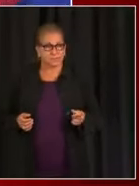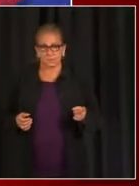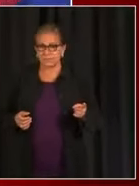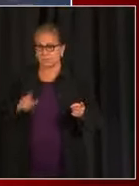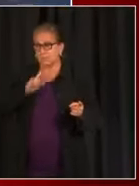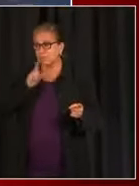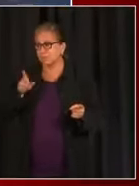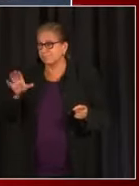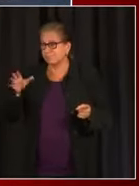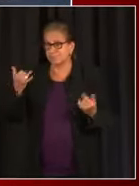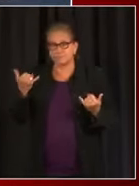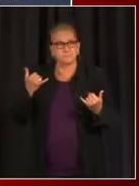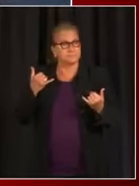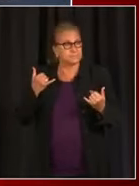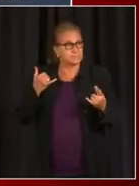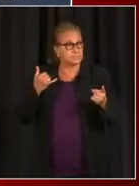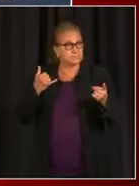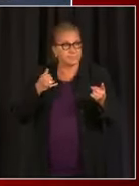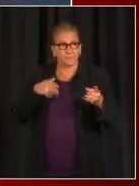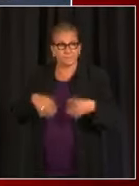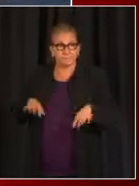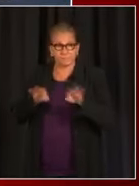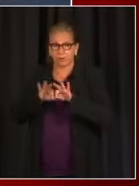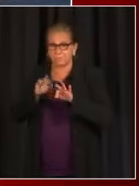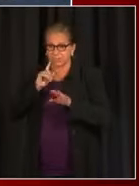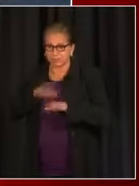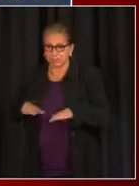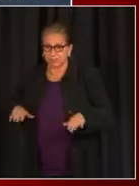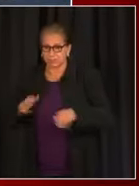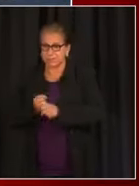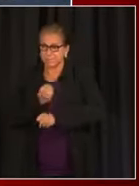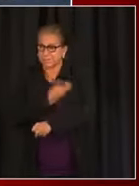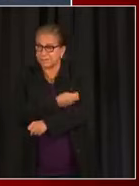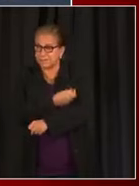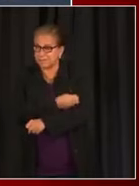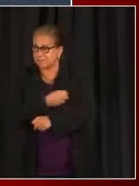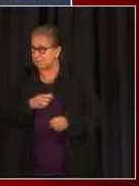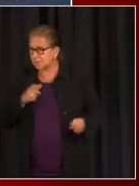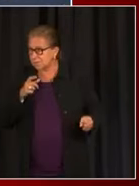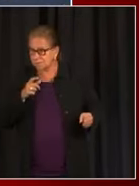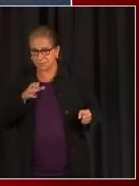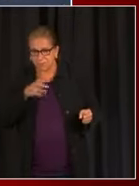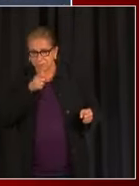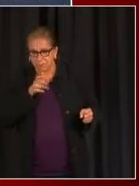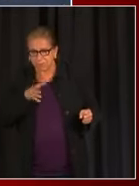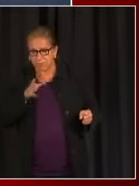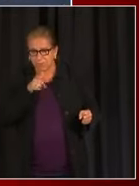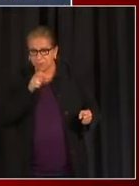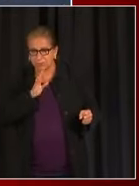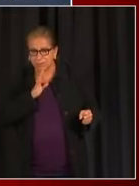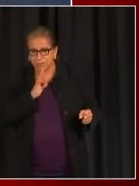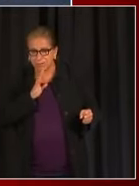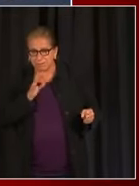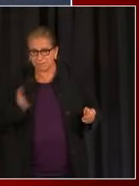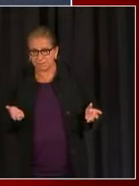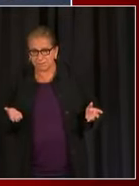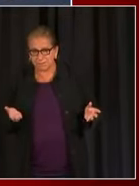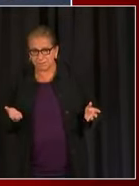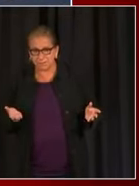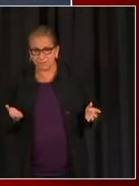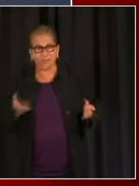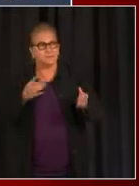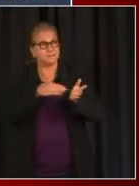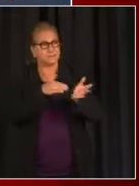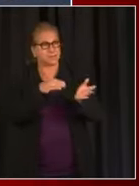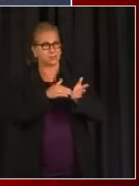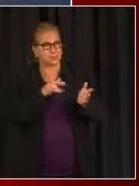our children to be vaccinated and protected against all vaccine preventable illnesses. And the way that we ensure that happens